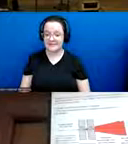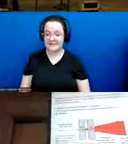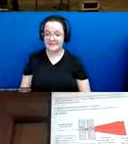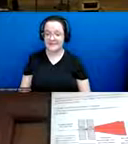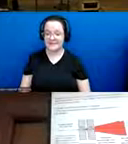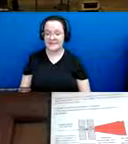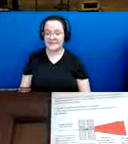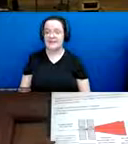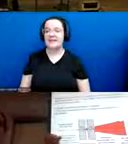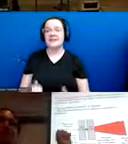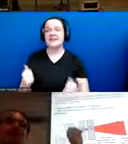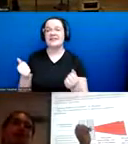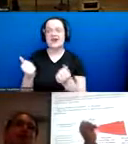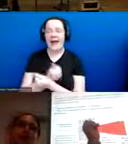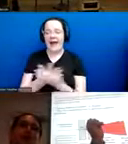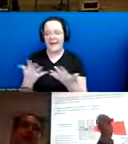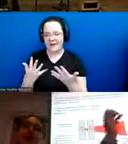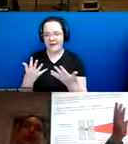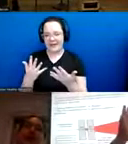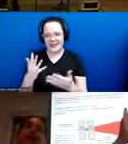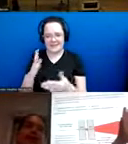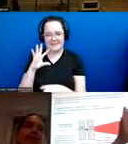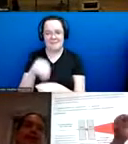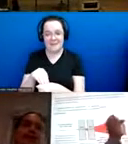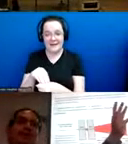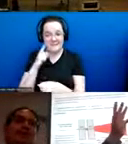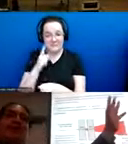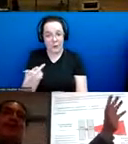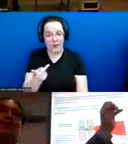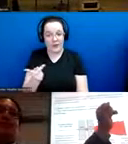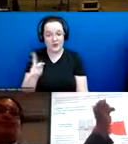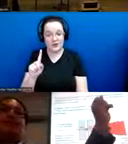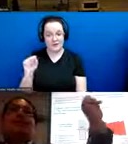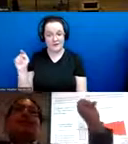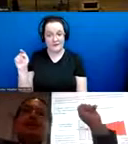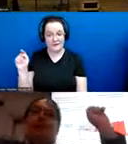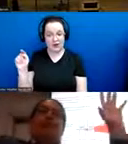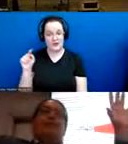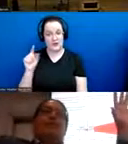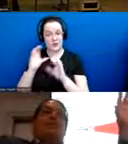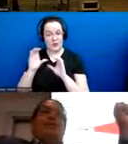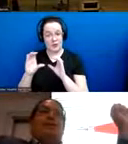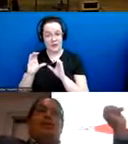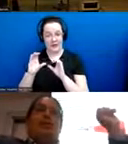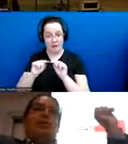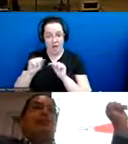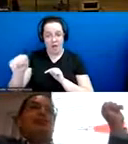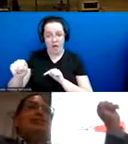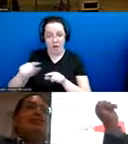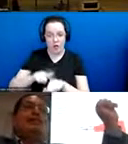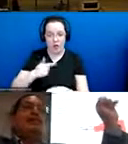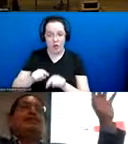phrase. If you were to have those two photons communicated over a very, very long distance, if you were to perform an operation